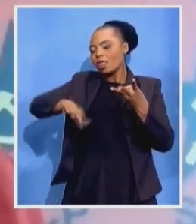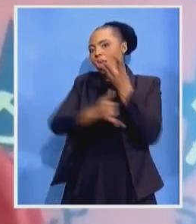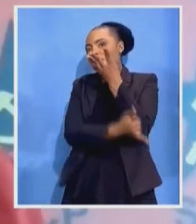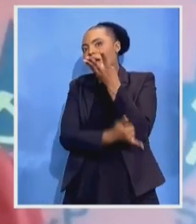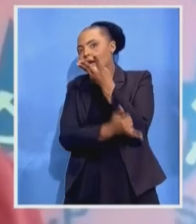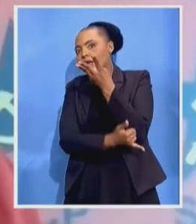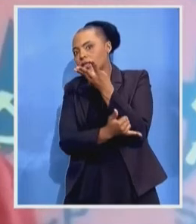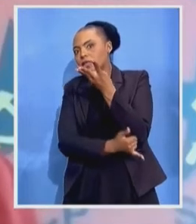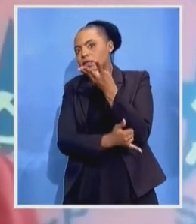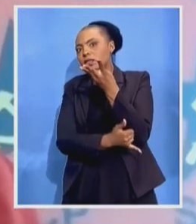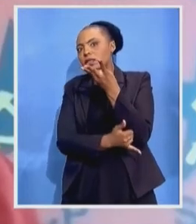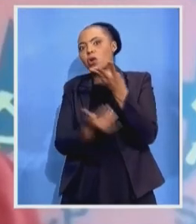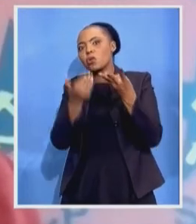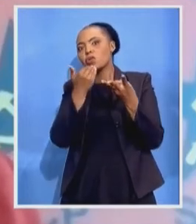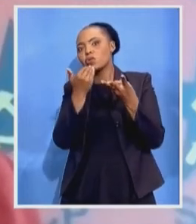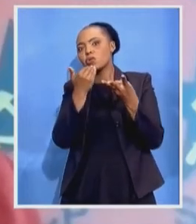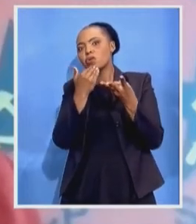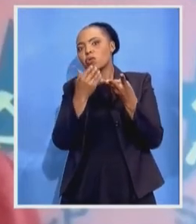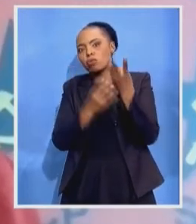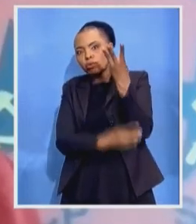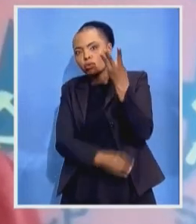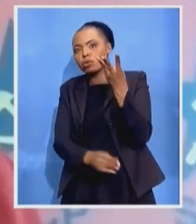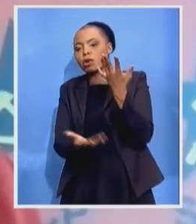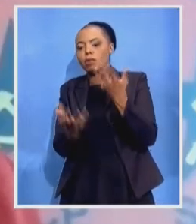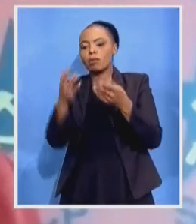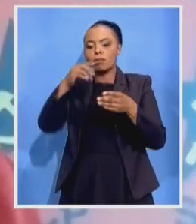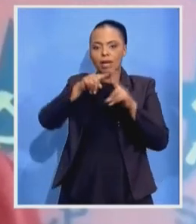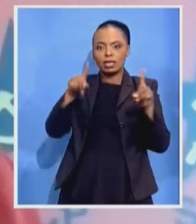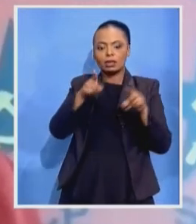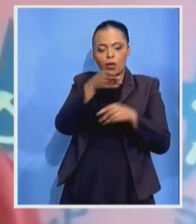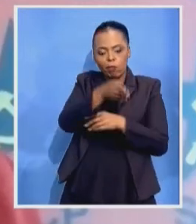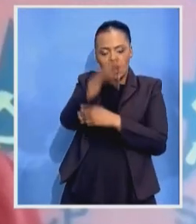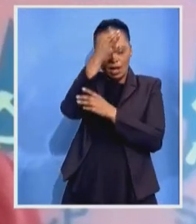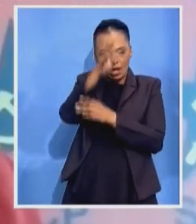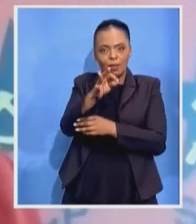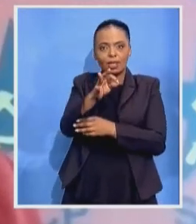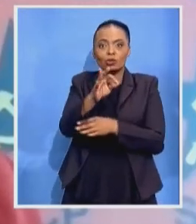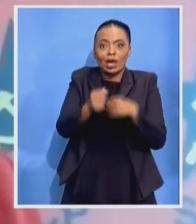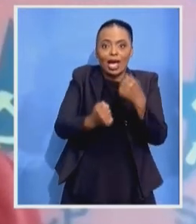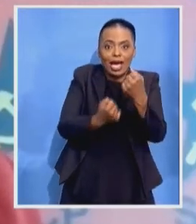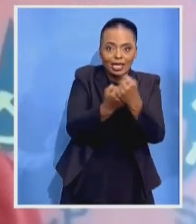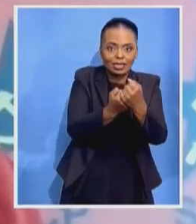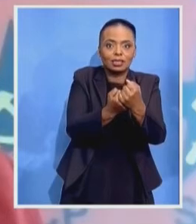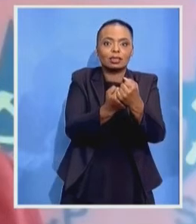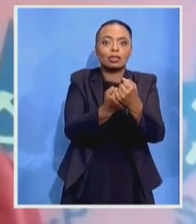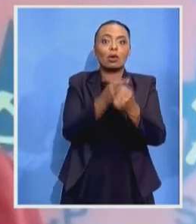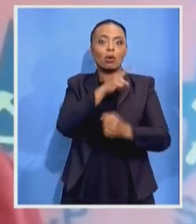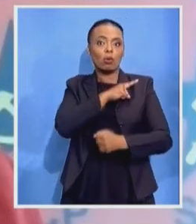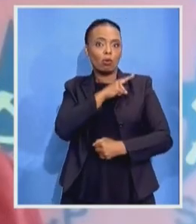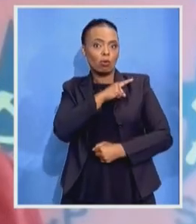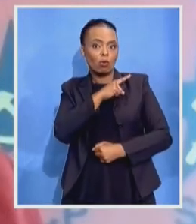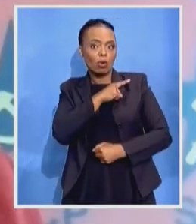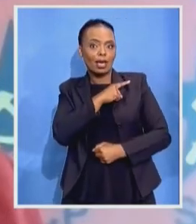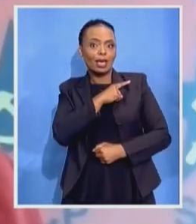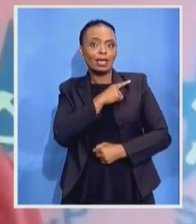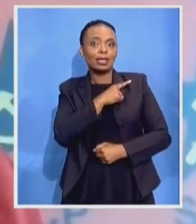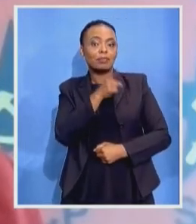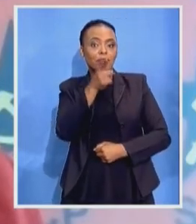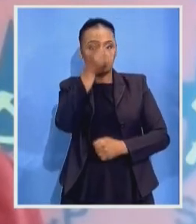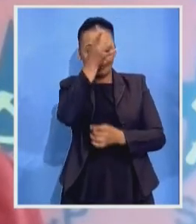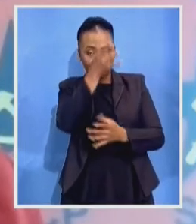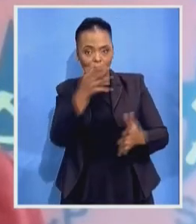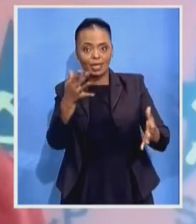government to assist, given the fact that vaccine nationalism, which we can already see